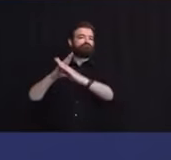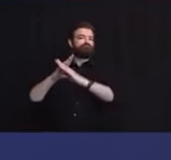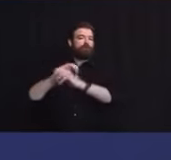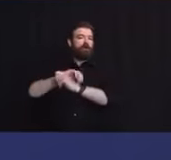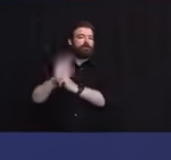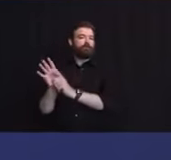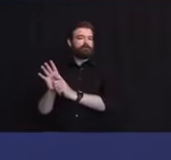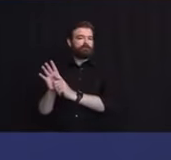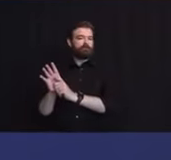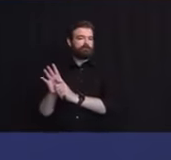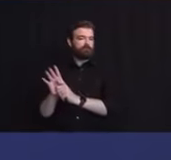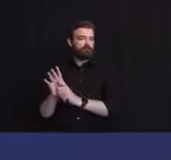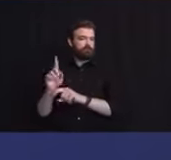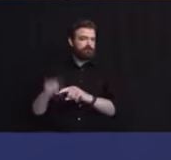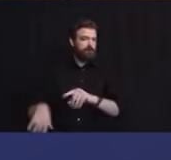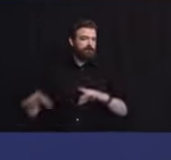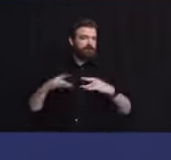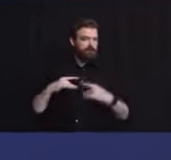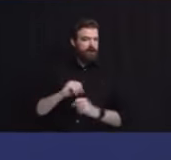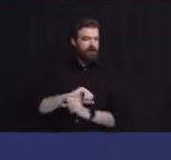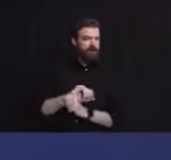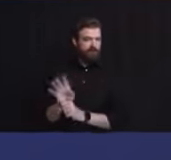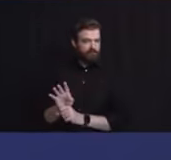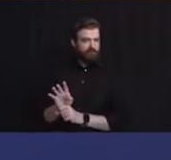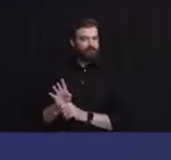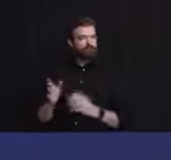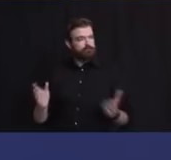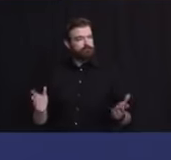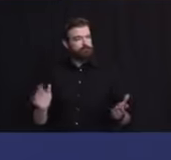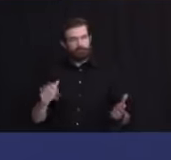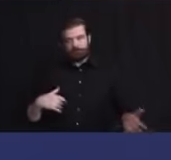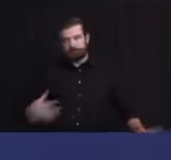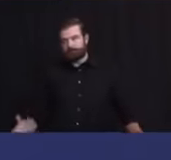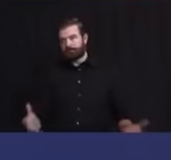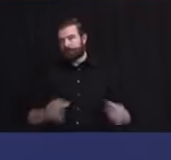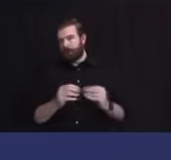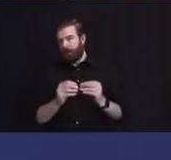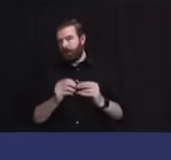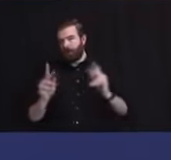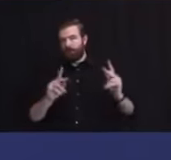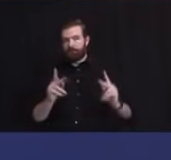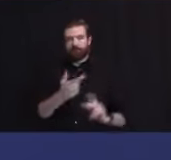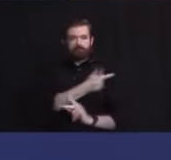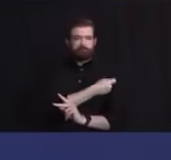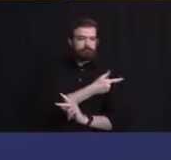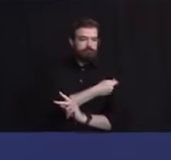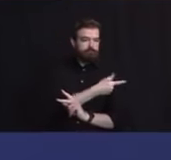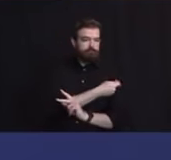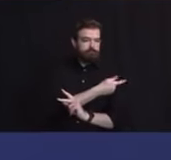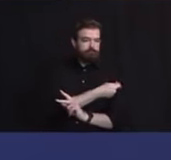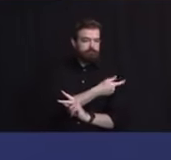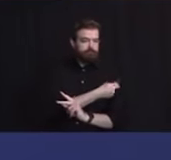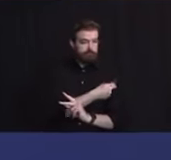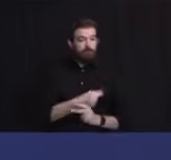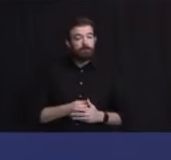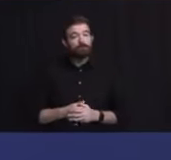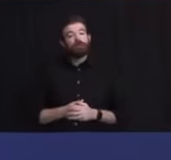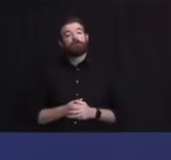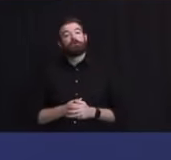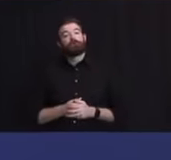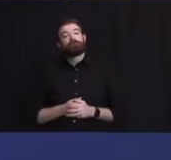initial. I recognize raising it to 250 for conferences is